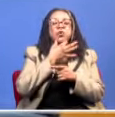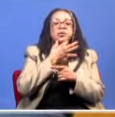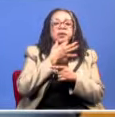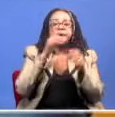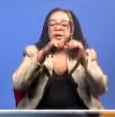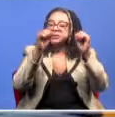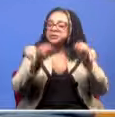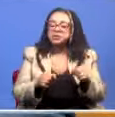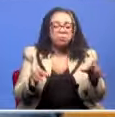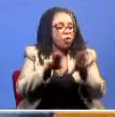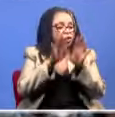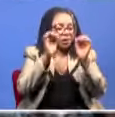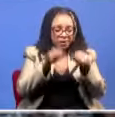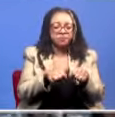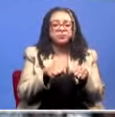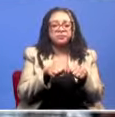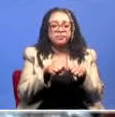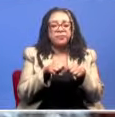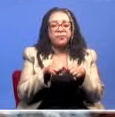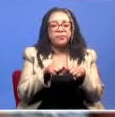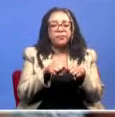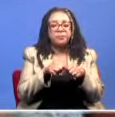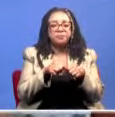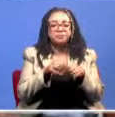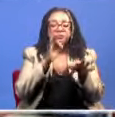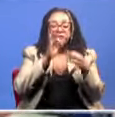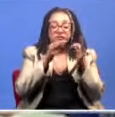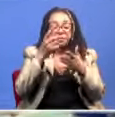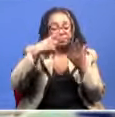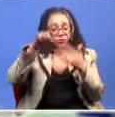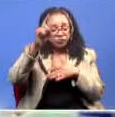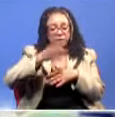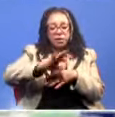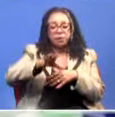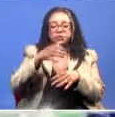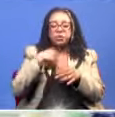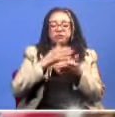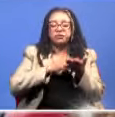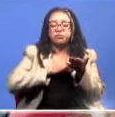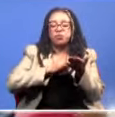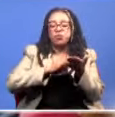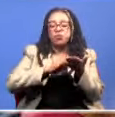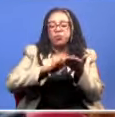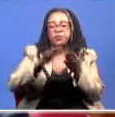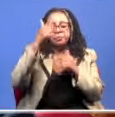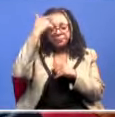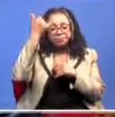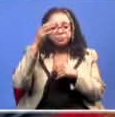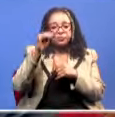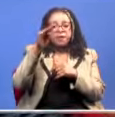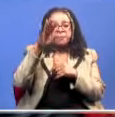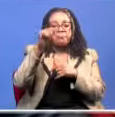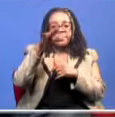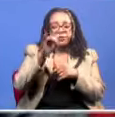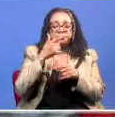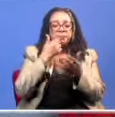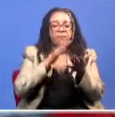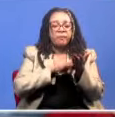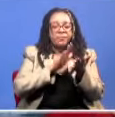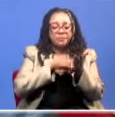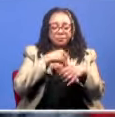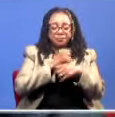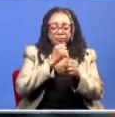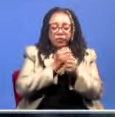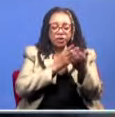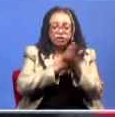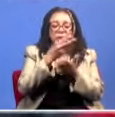lock you out. If approved, counties will have a smooth running since Mbadi has promised to ensure that the monies